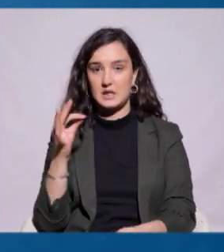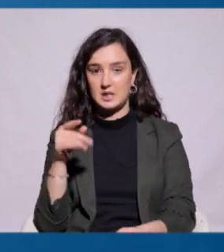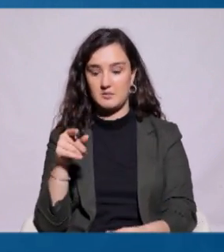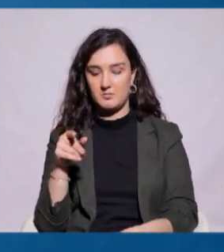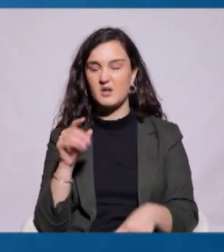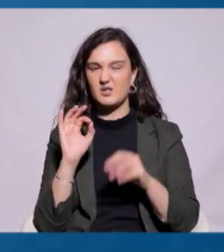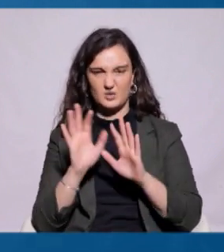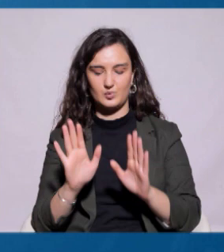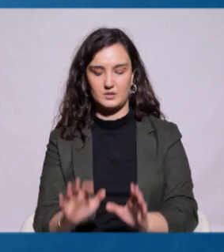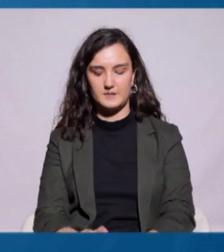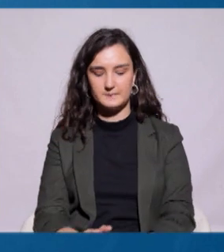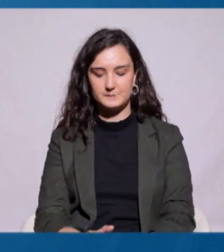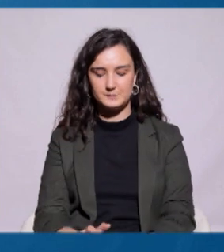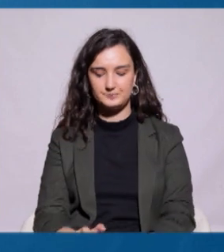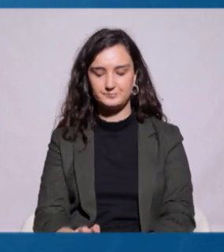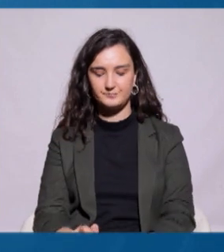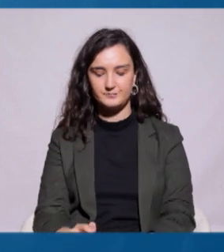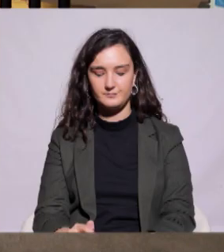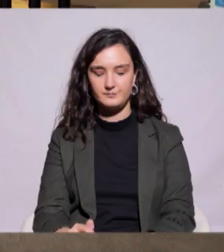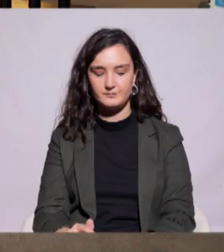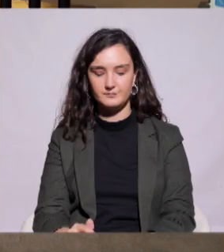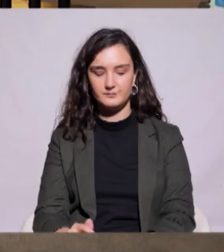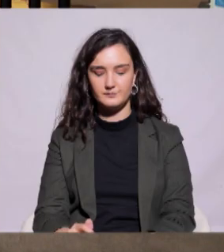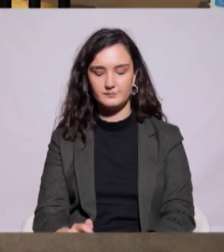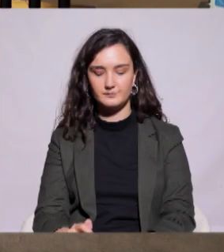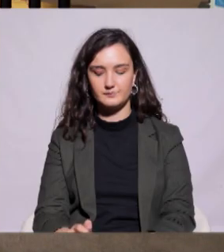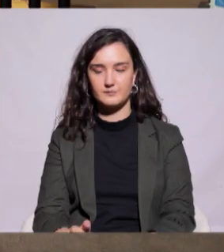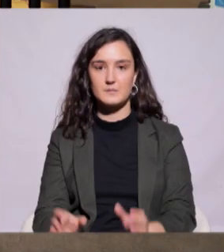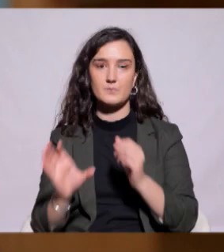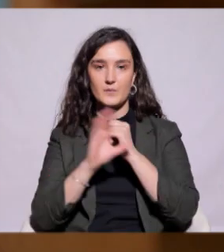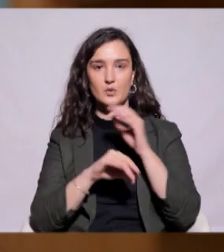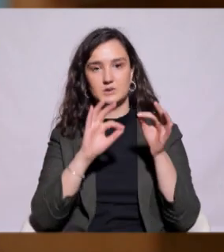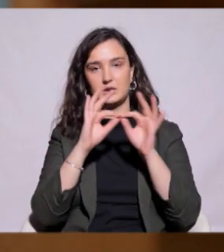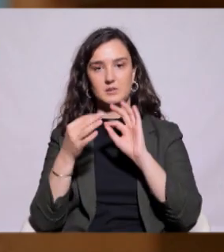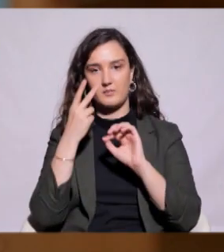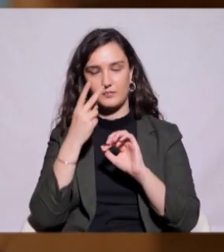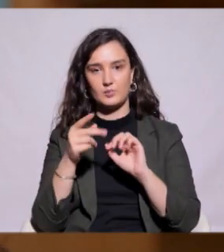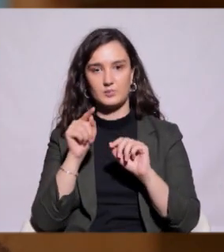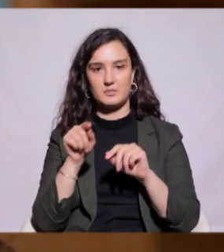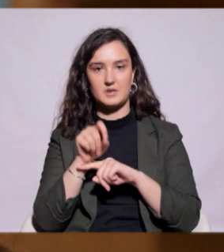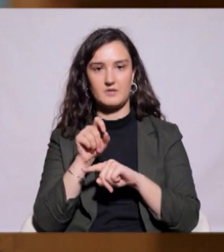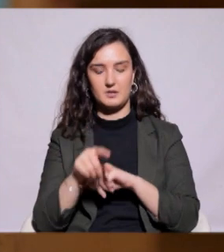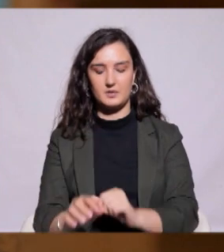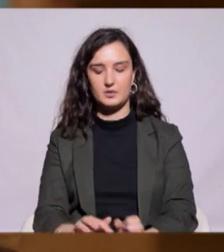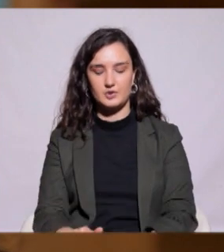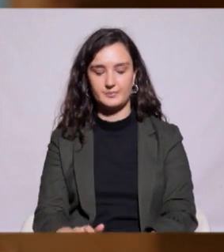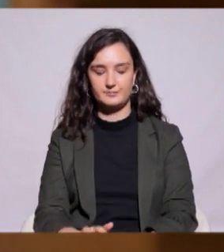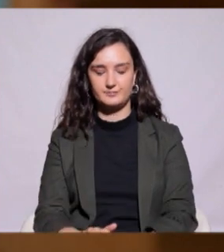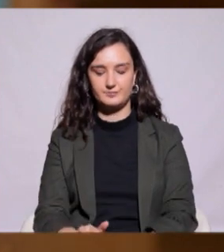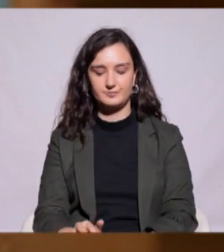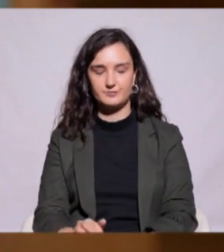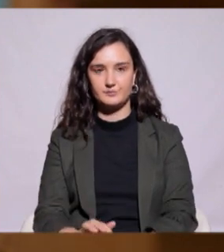is false. And now let's look at the last sentence in this set of exercise.